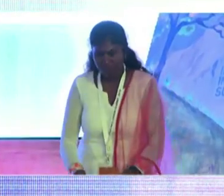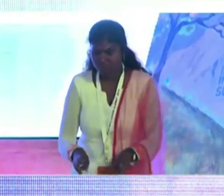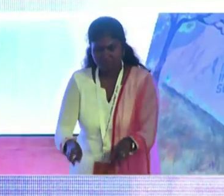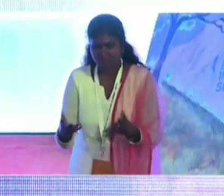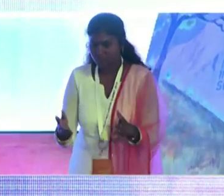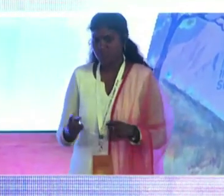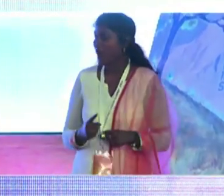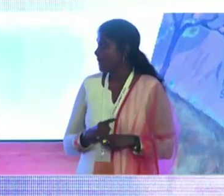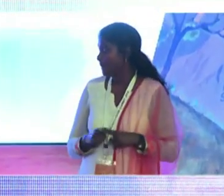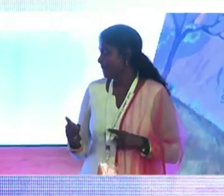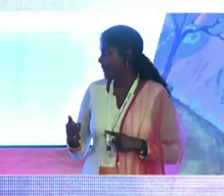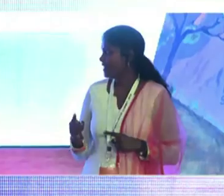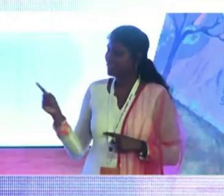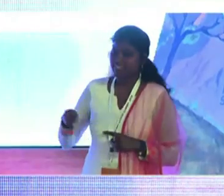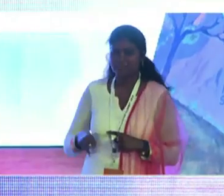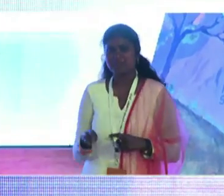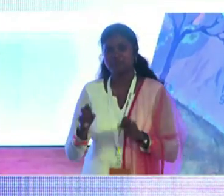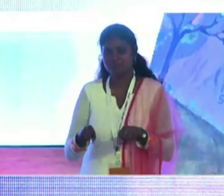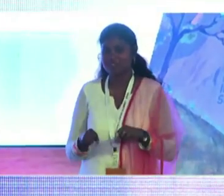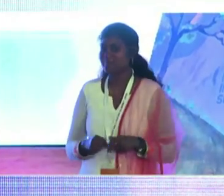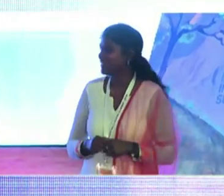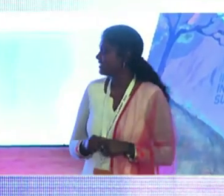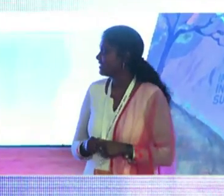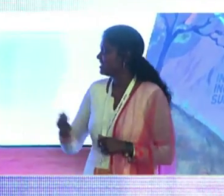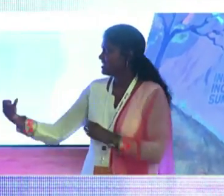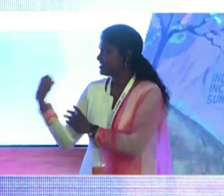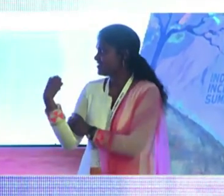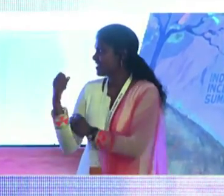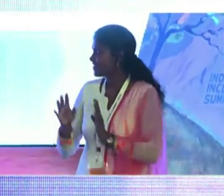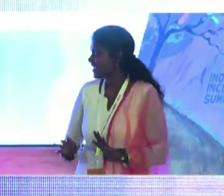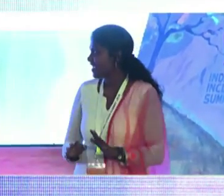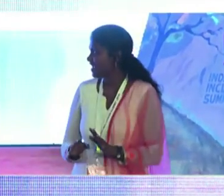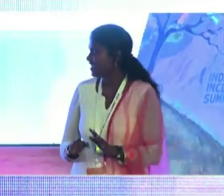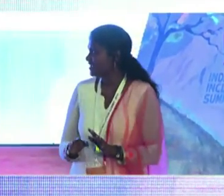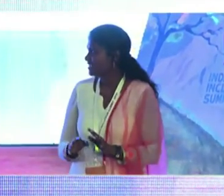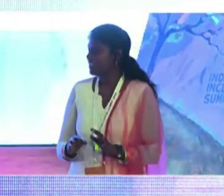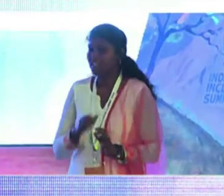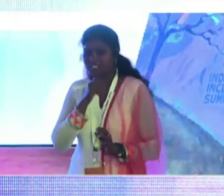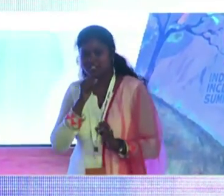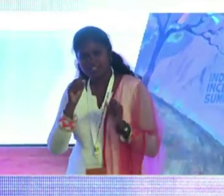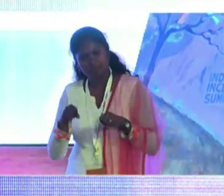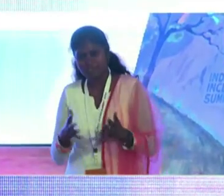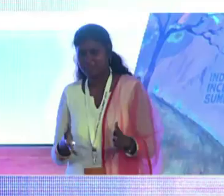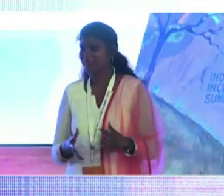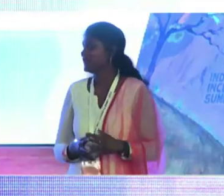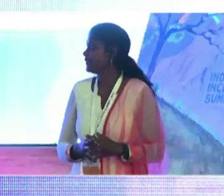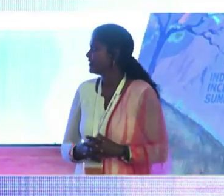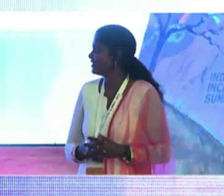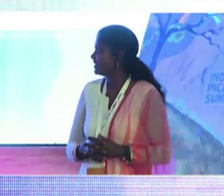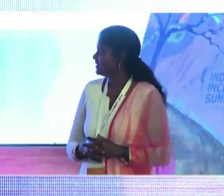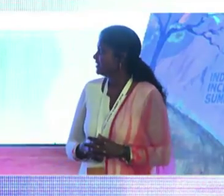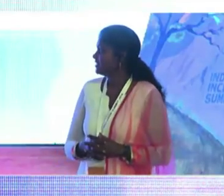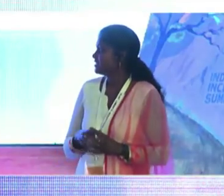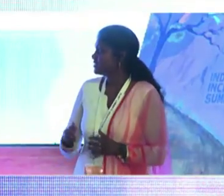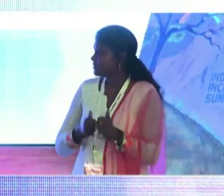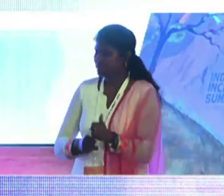my mind is in no prison. The strength of my will, second to none. To fall, I will never